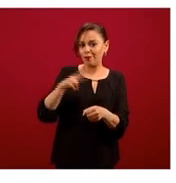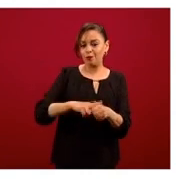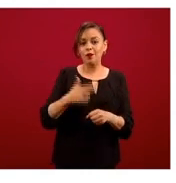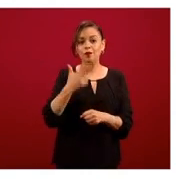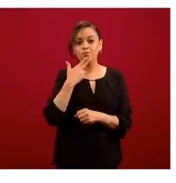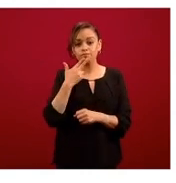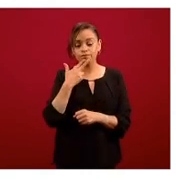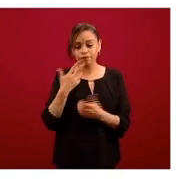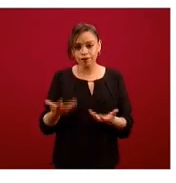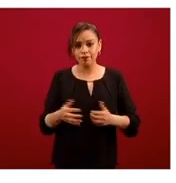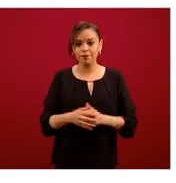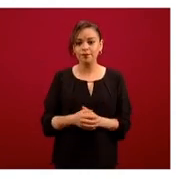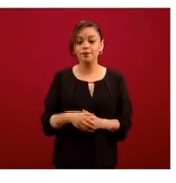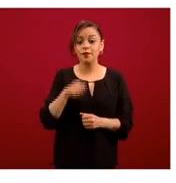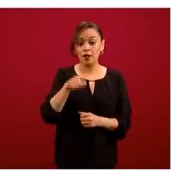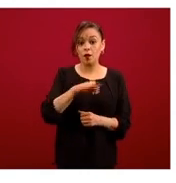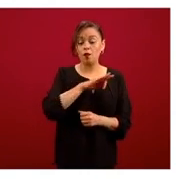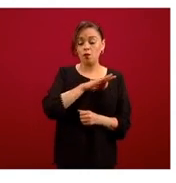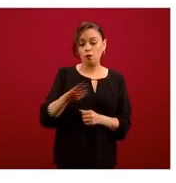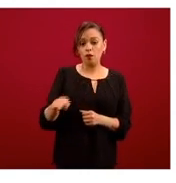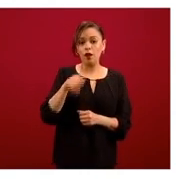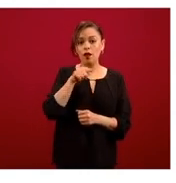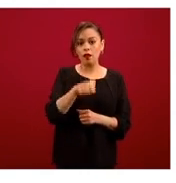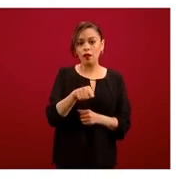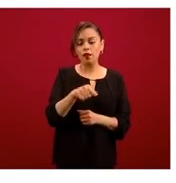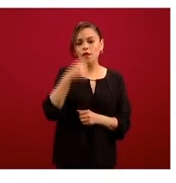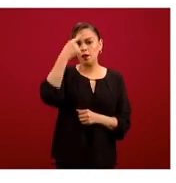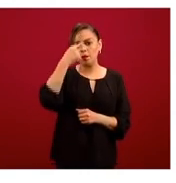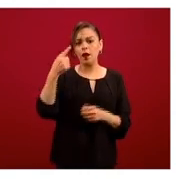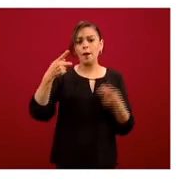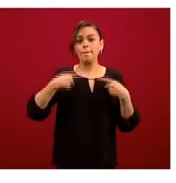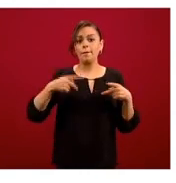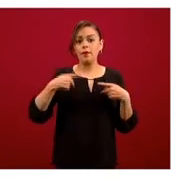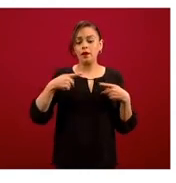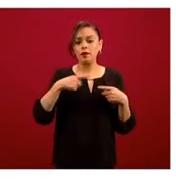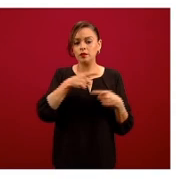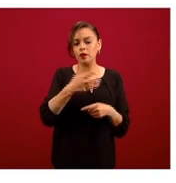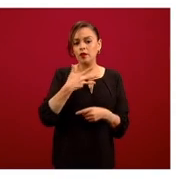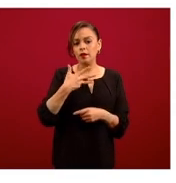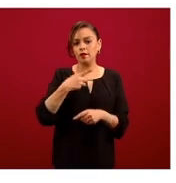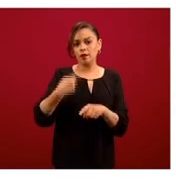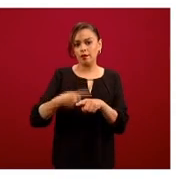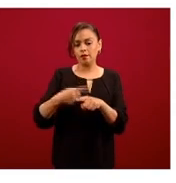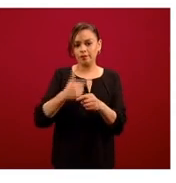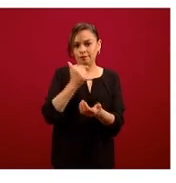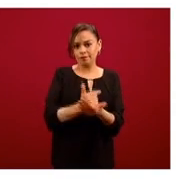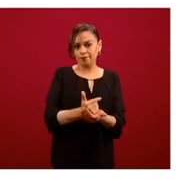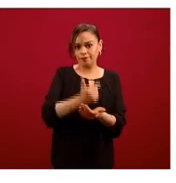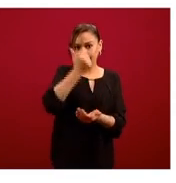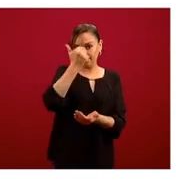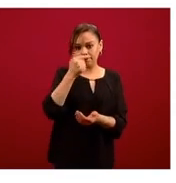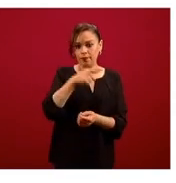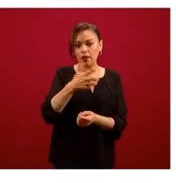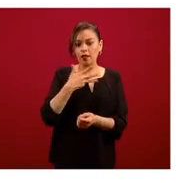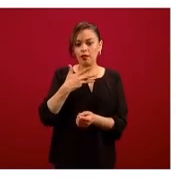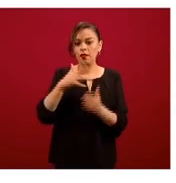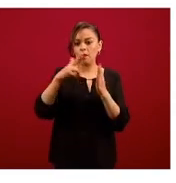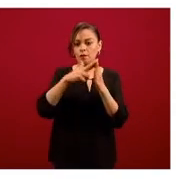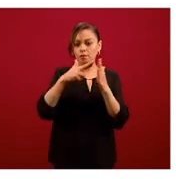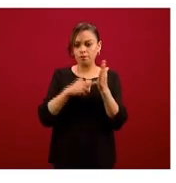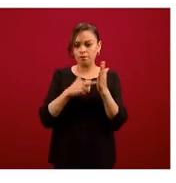be great because it has such a high level of performance. This is already used in intensive